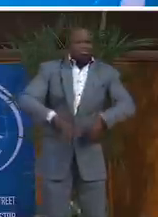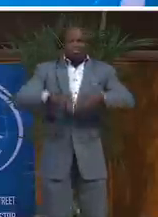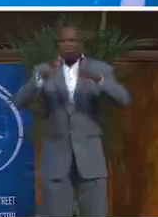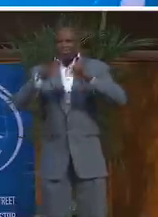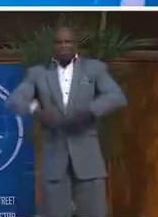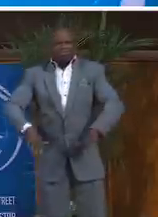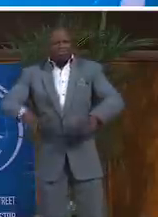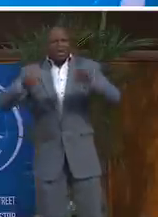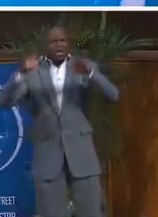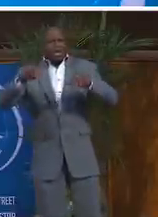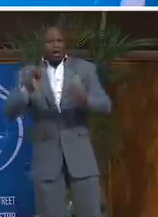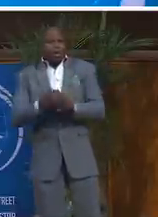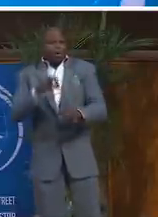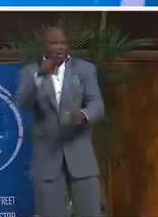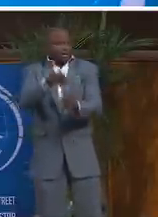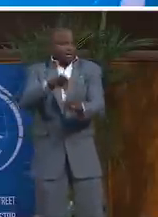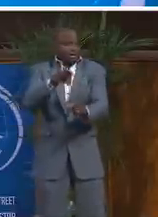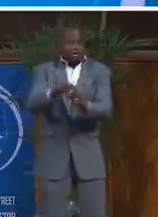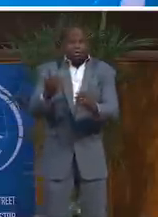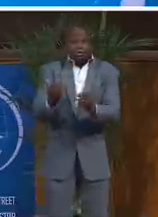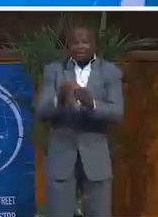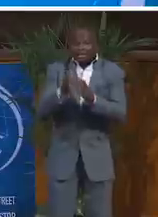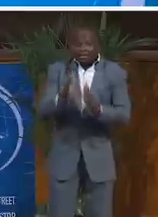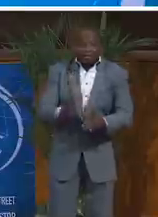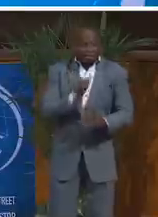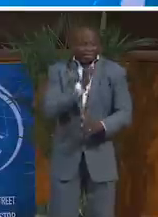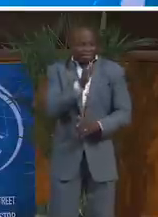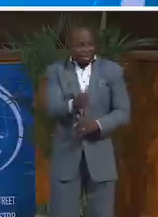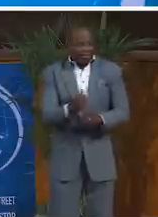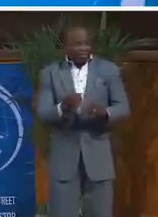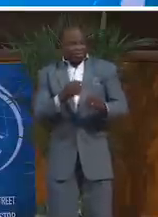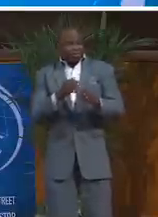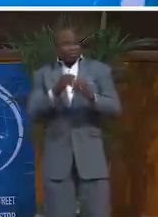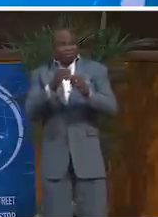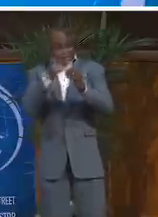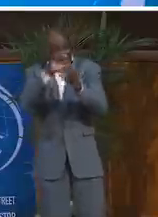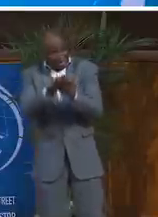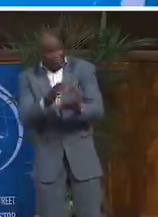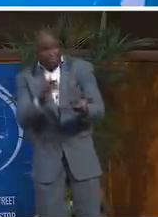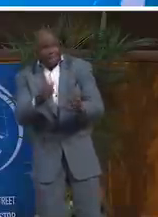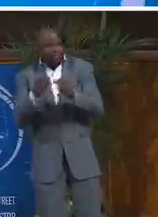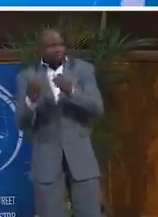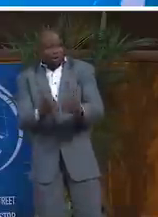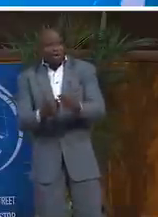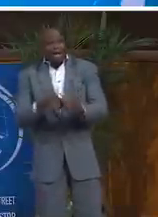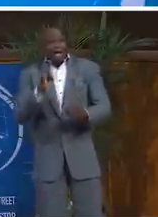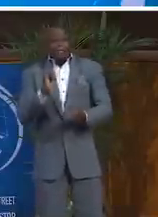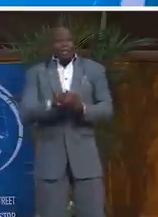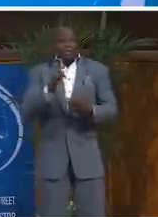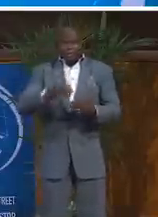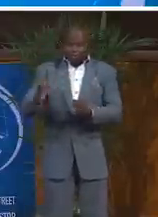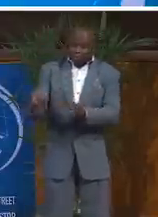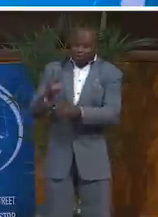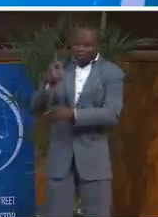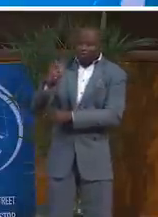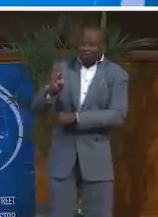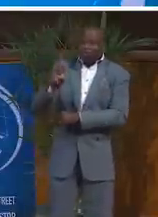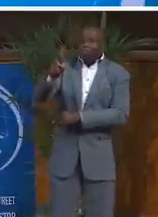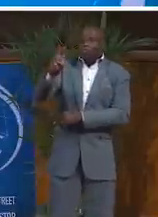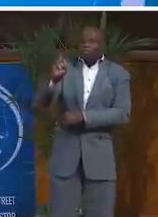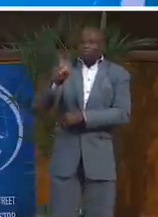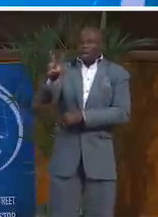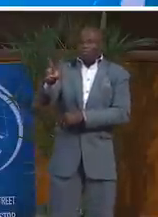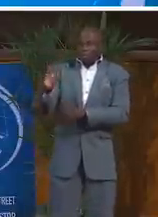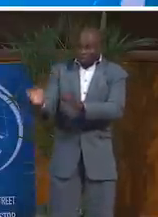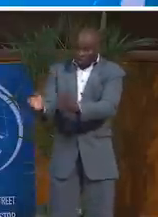of despotic leaders, people run to Revelation and they begin to decode the metaphors and